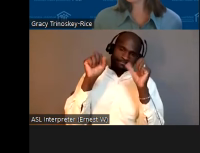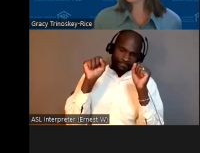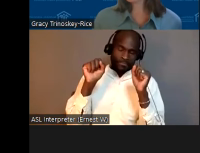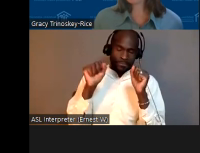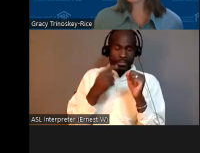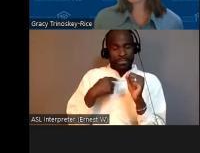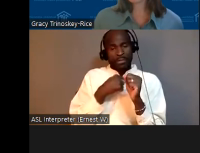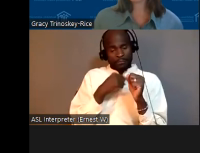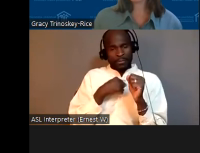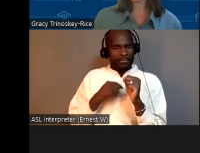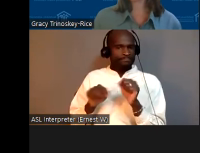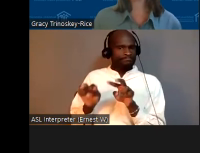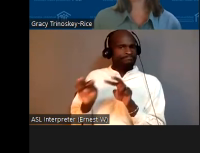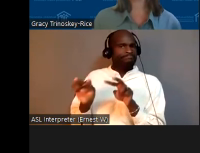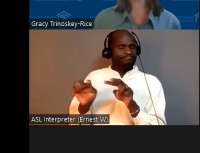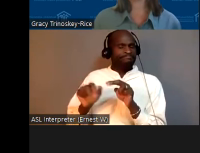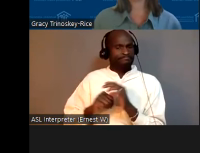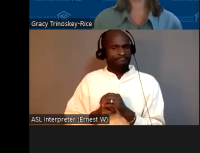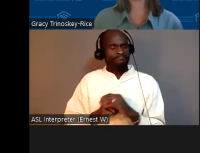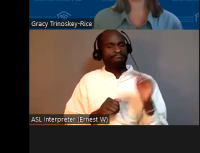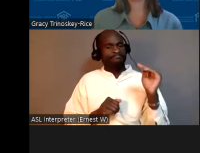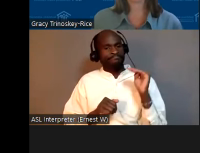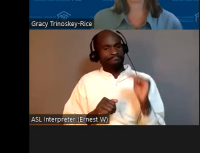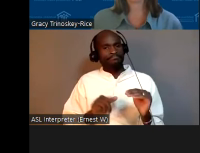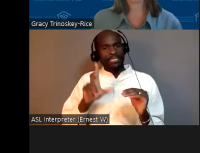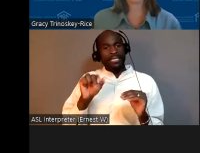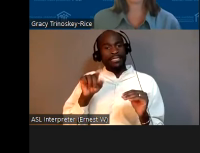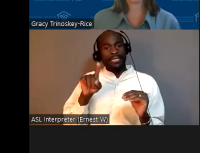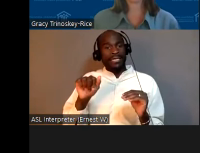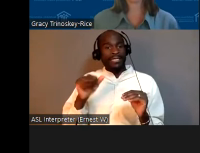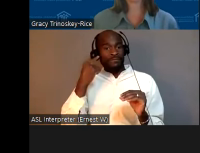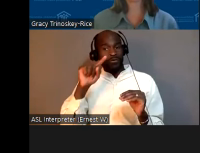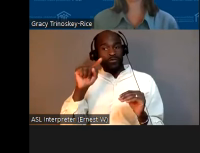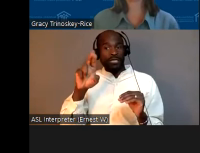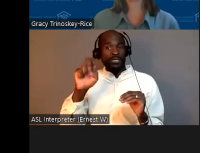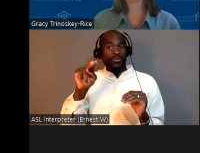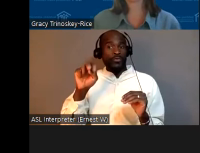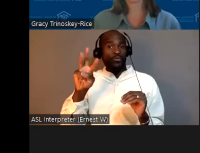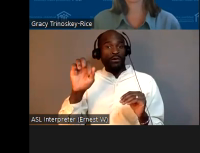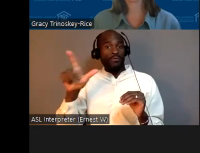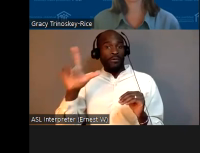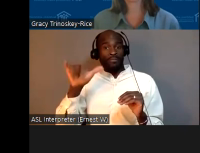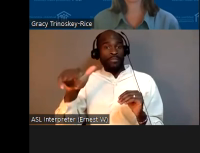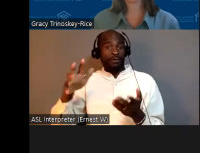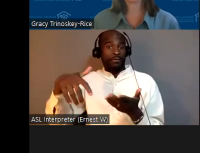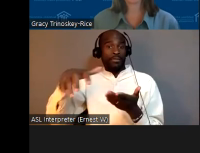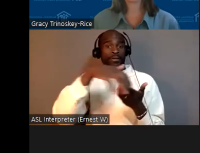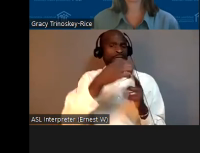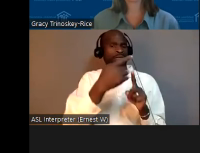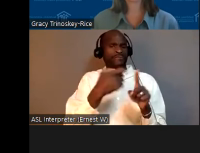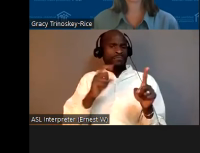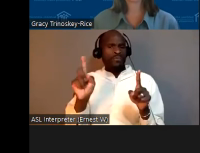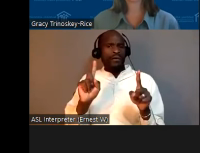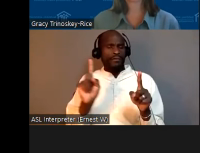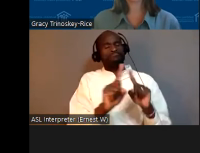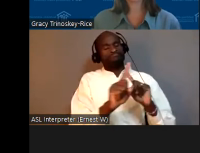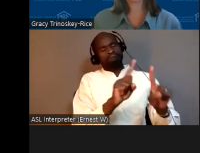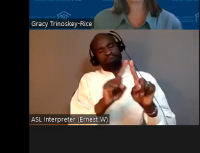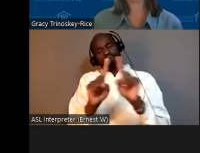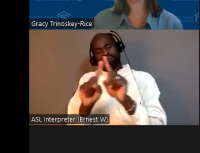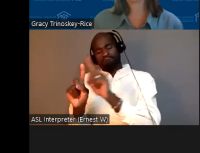The data on Medicaid renewals is coming from a few places, and so just for some context, community health